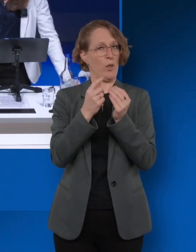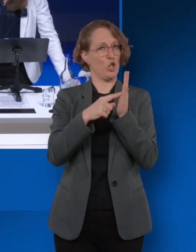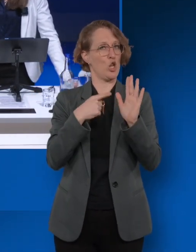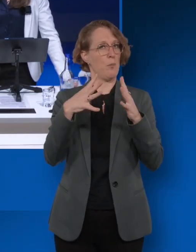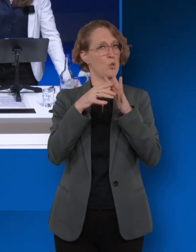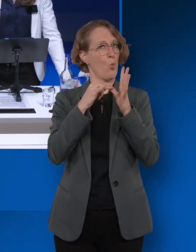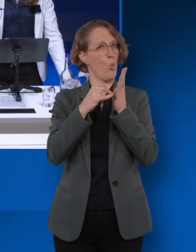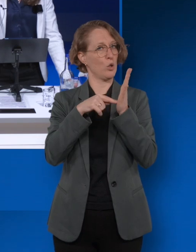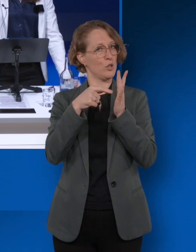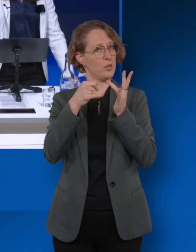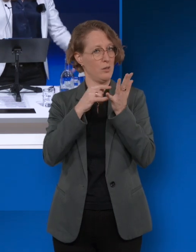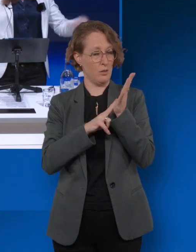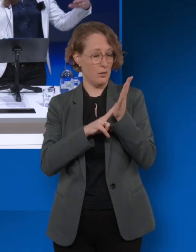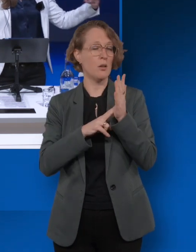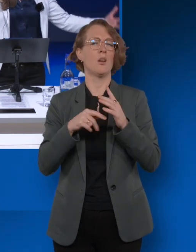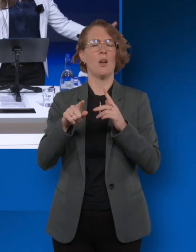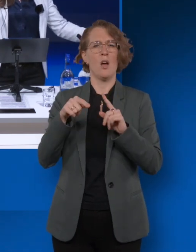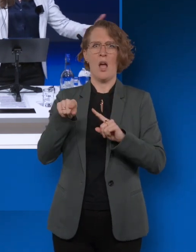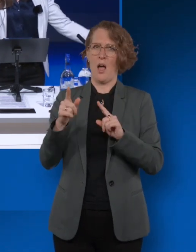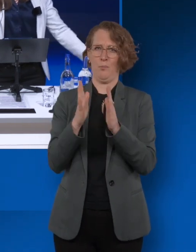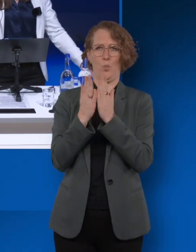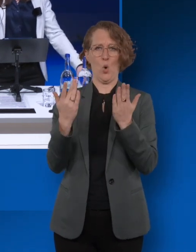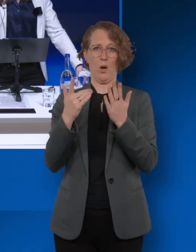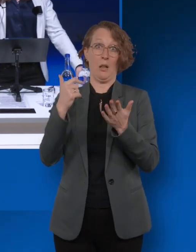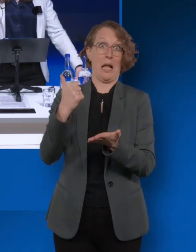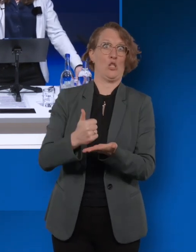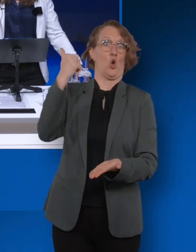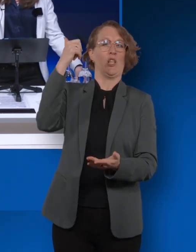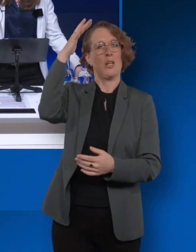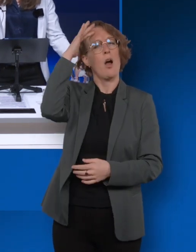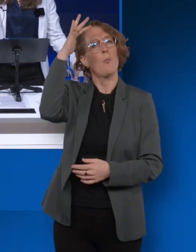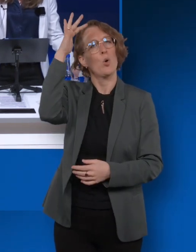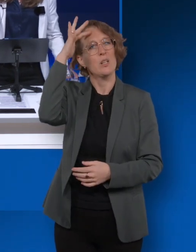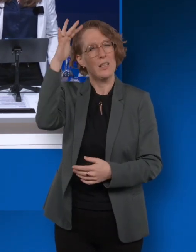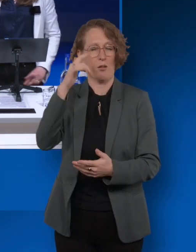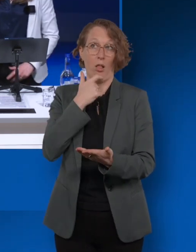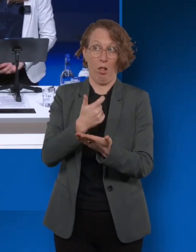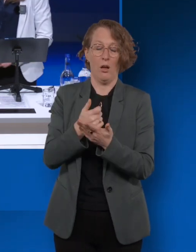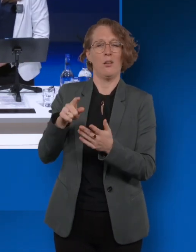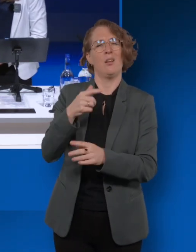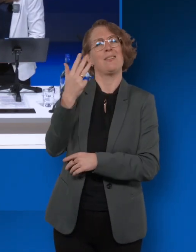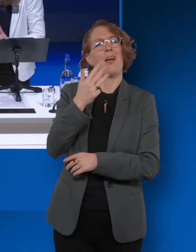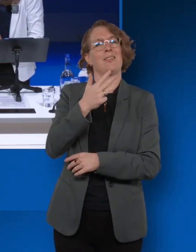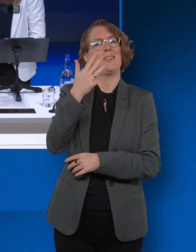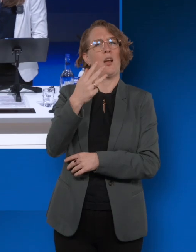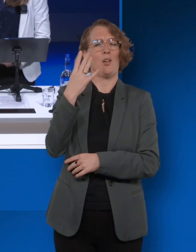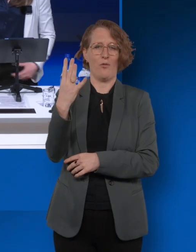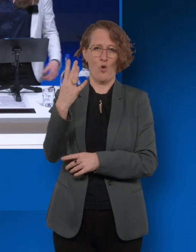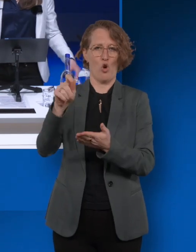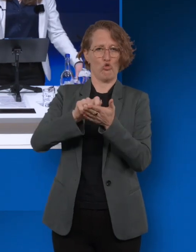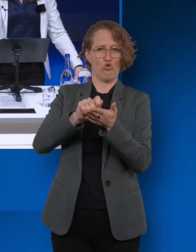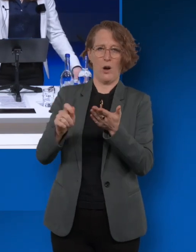wrote later on in what was known as his astonishing hypothesis in 1994 that humans in